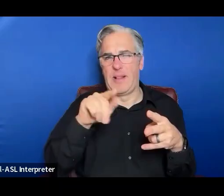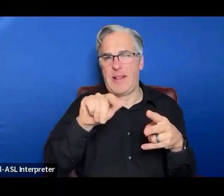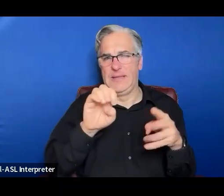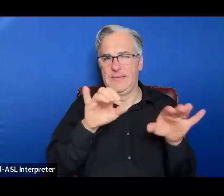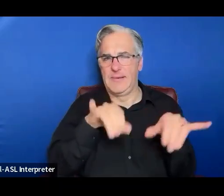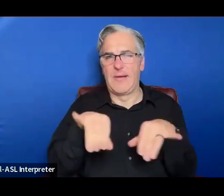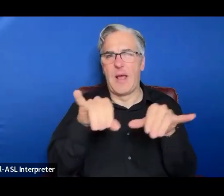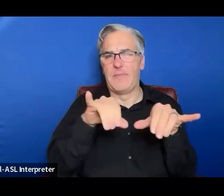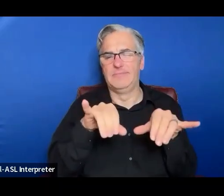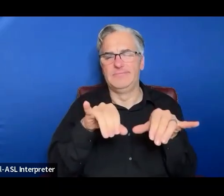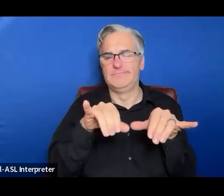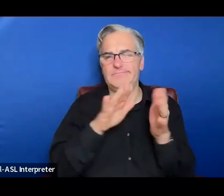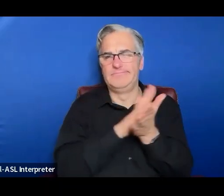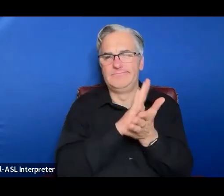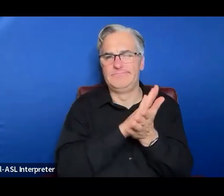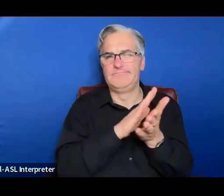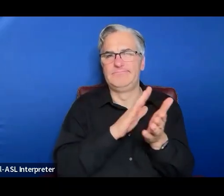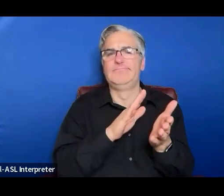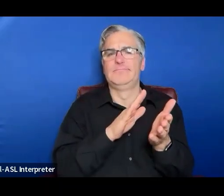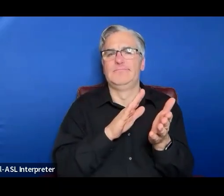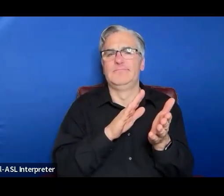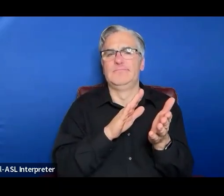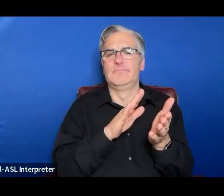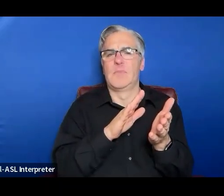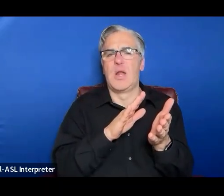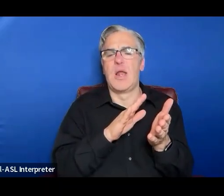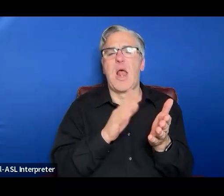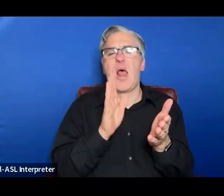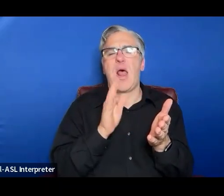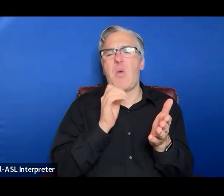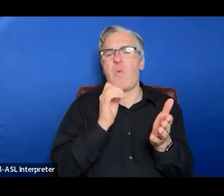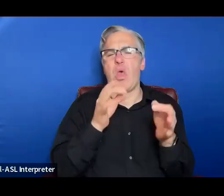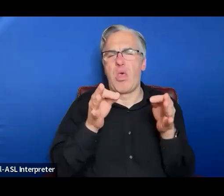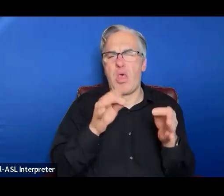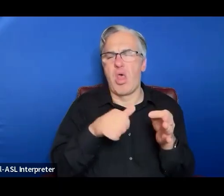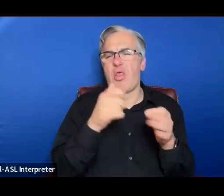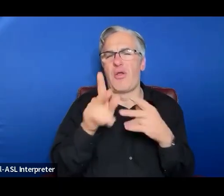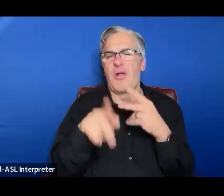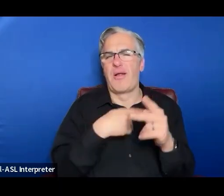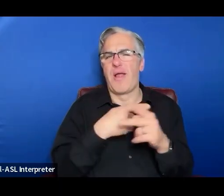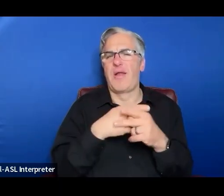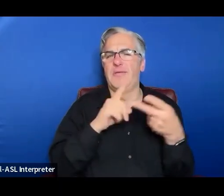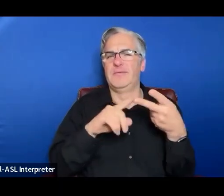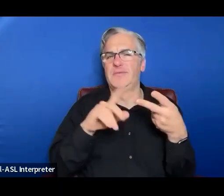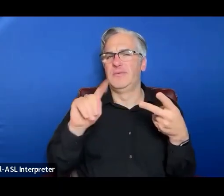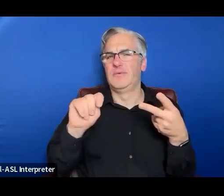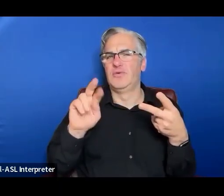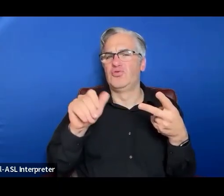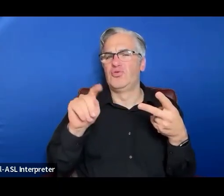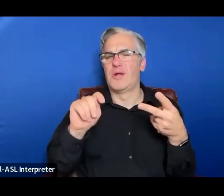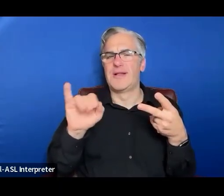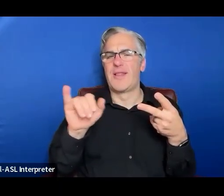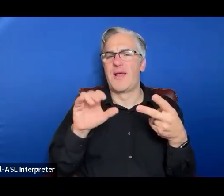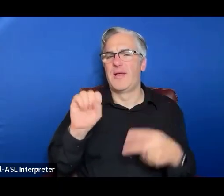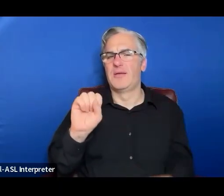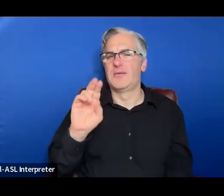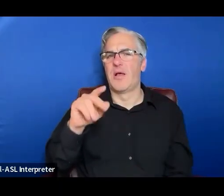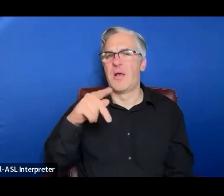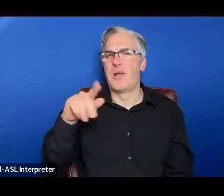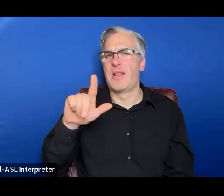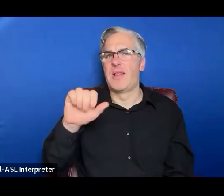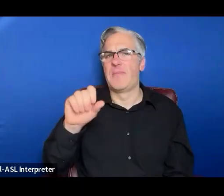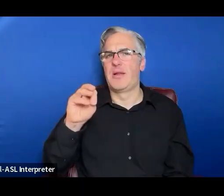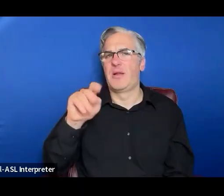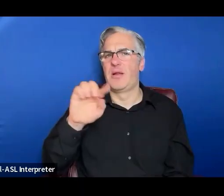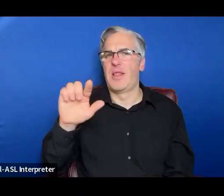And I'm not going to talk about other types of trusts that people have, such as supplemental needs trusts,